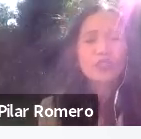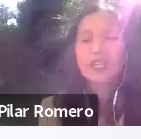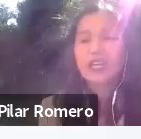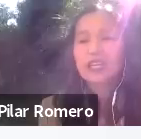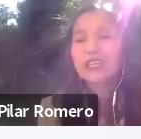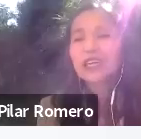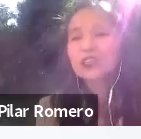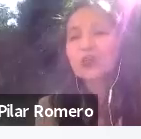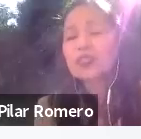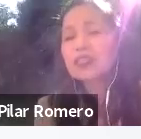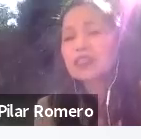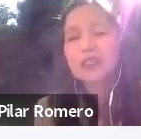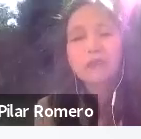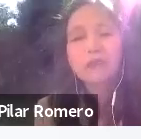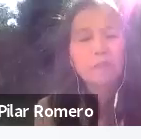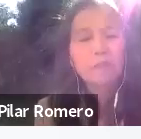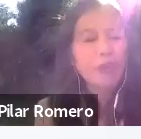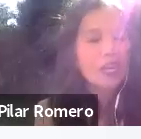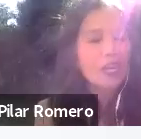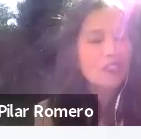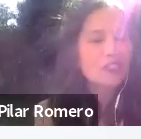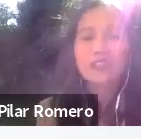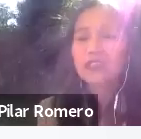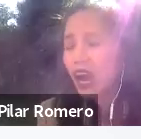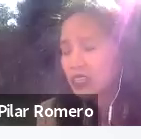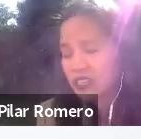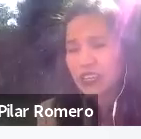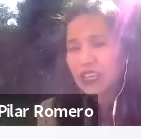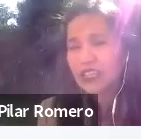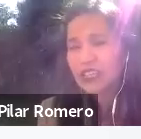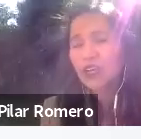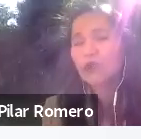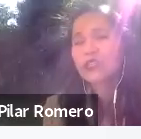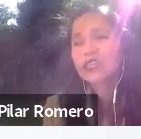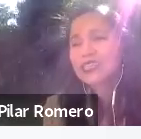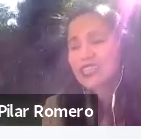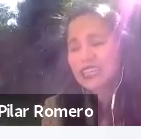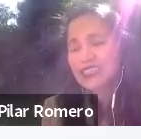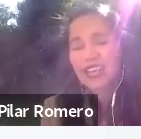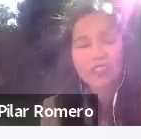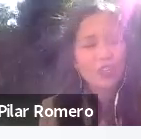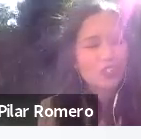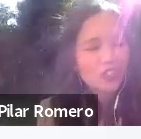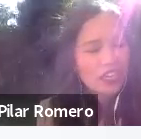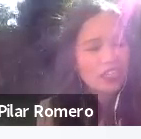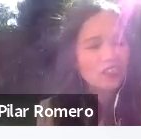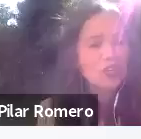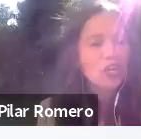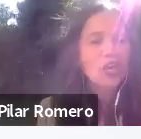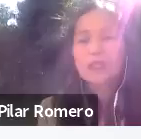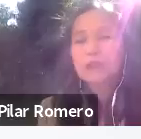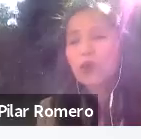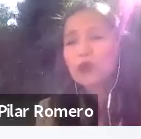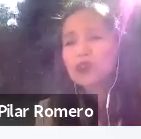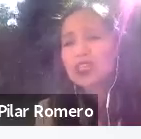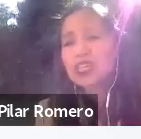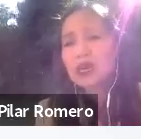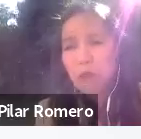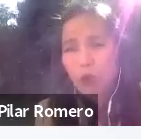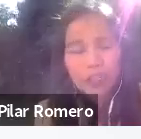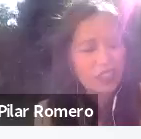not only their minds and their hands, not only their intellect and their skills, but